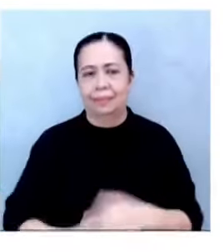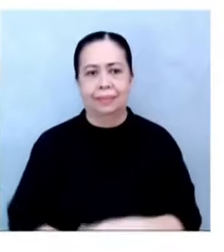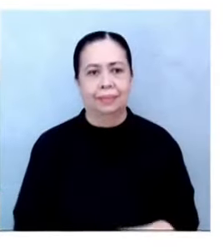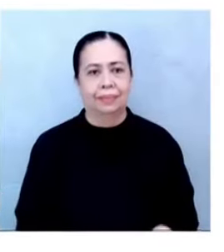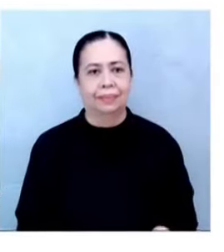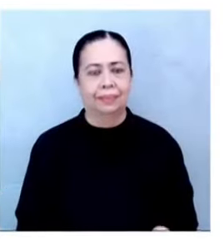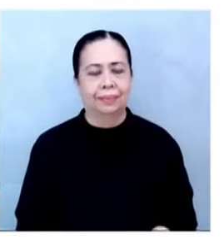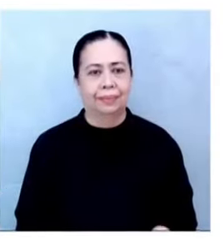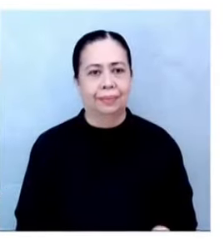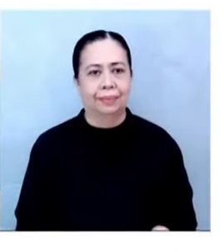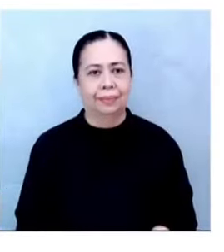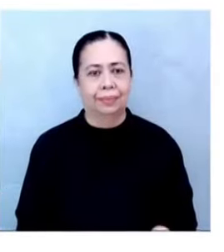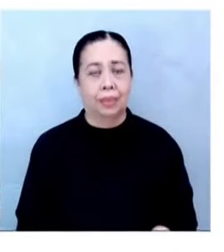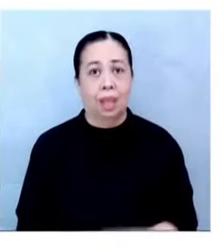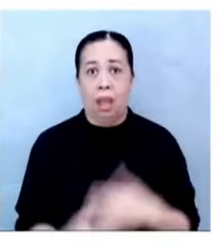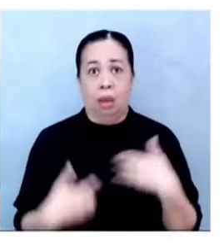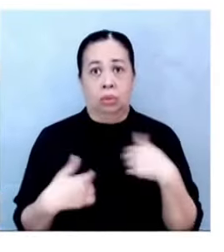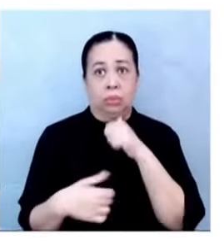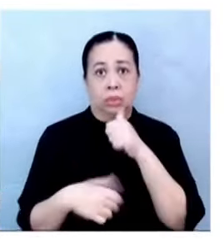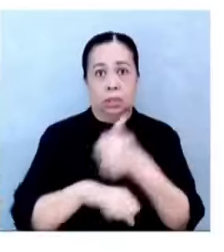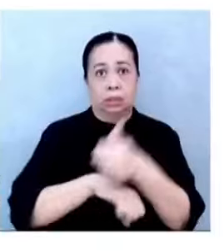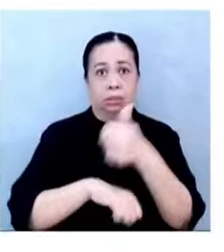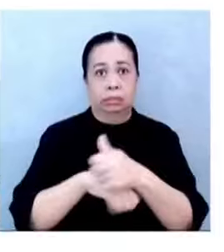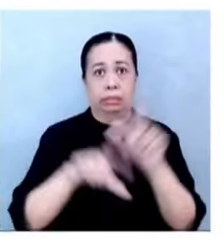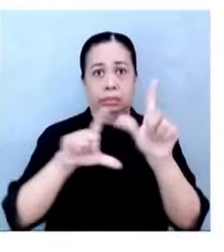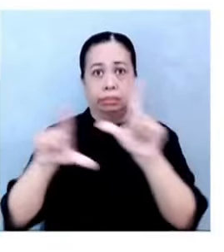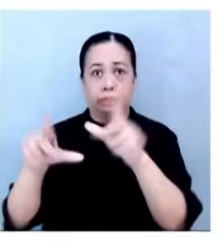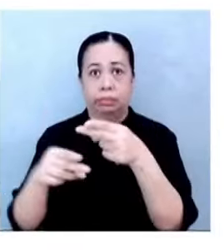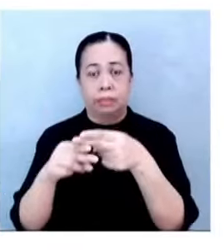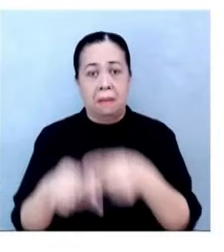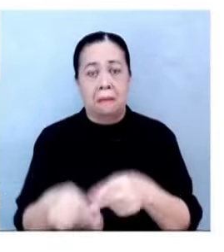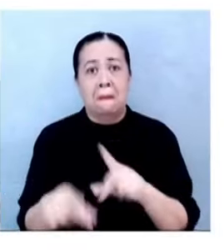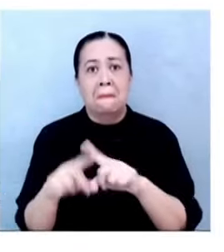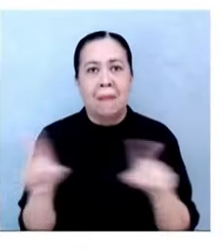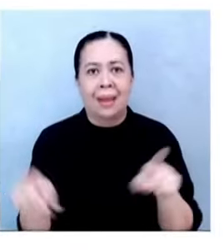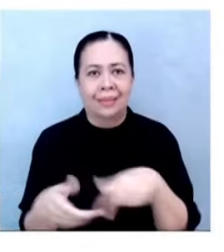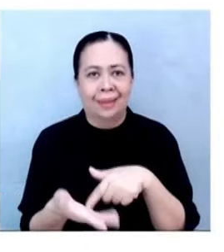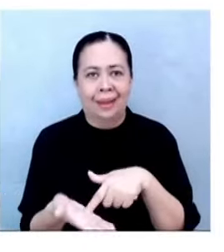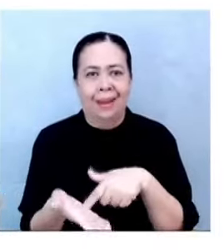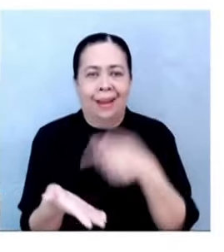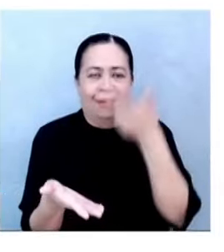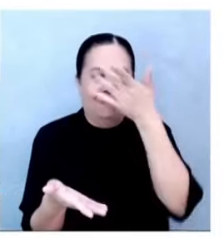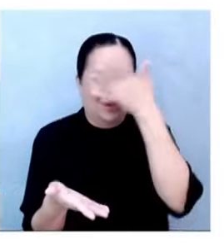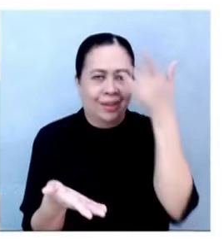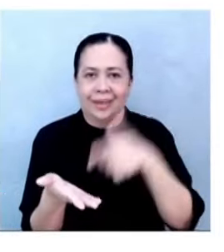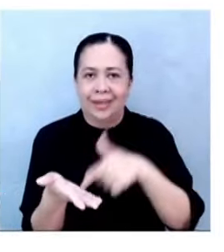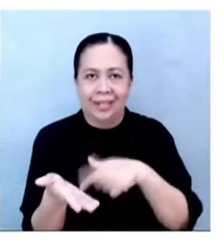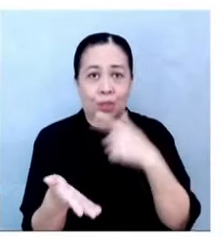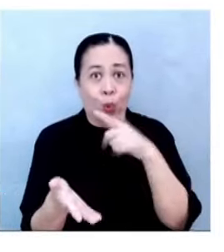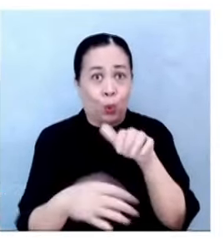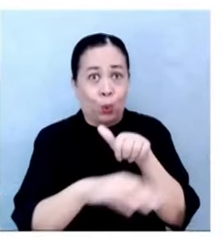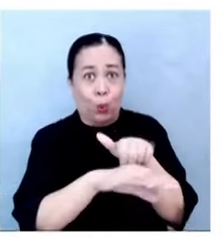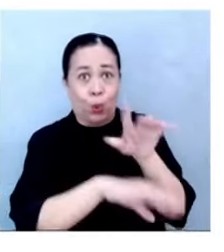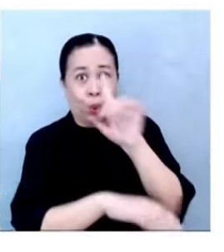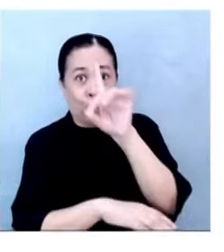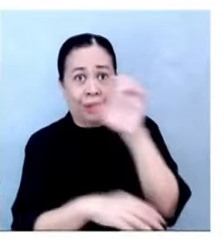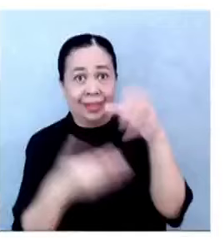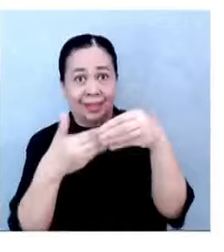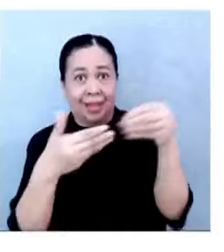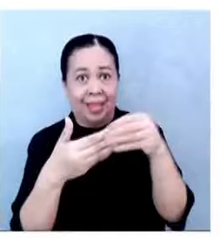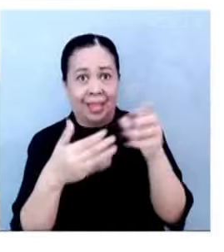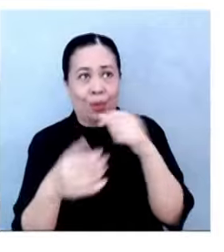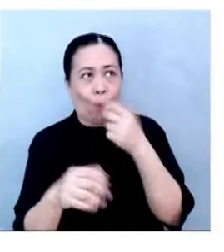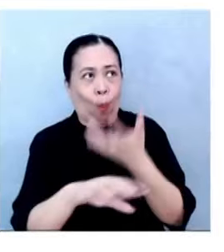I'm not accusing anyone. I did not name but they forgot to erase the one who sent the $100, the one who